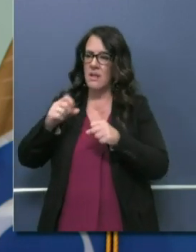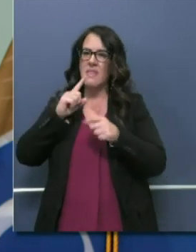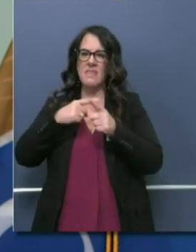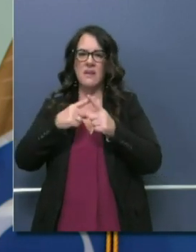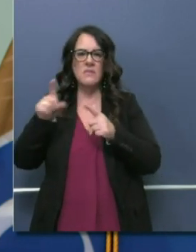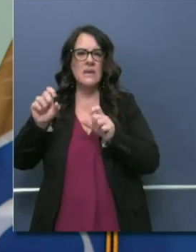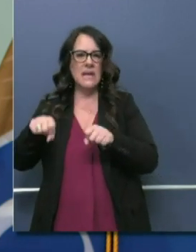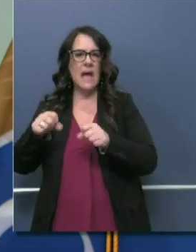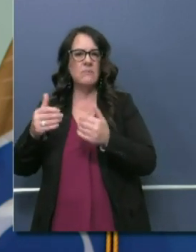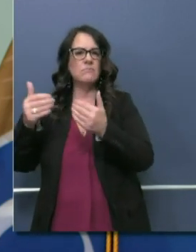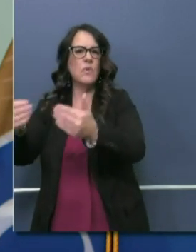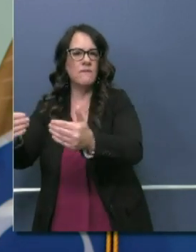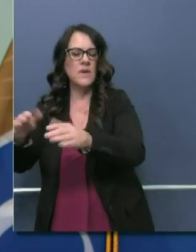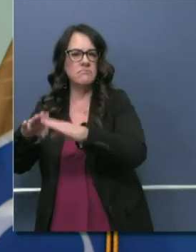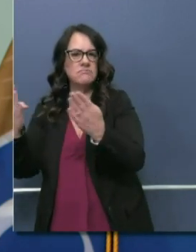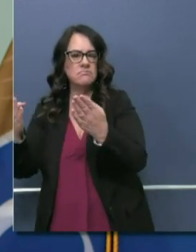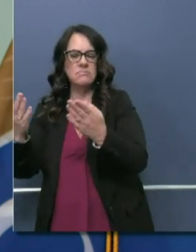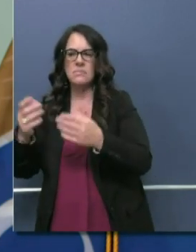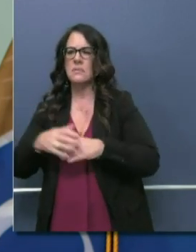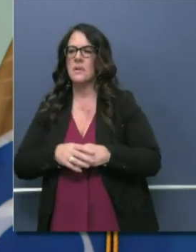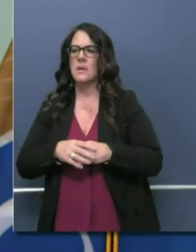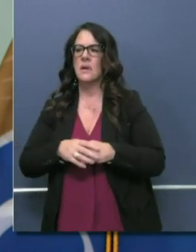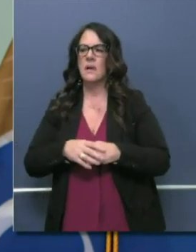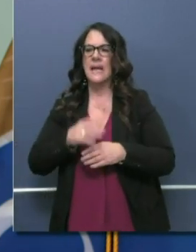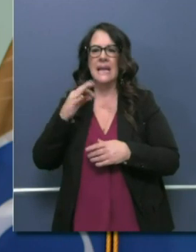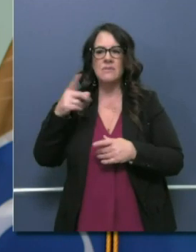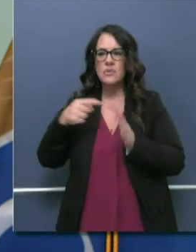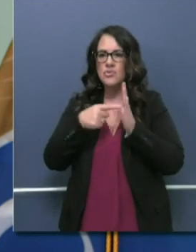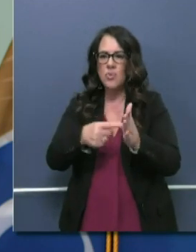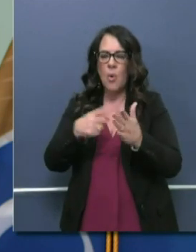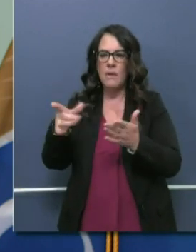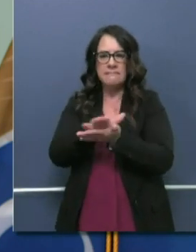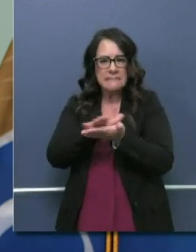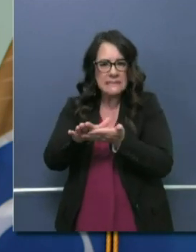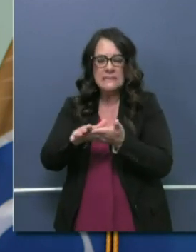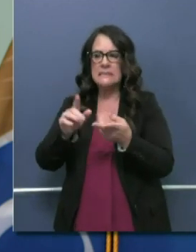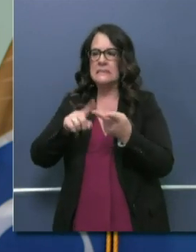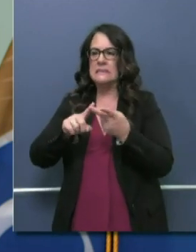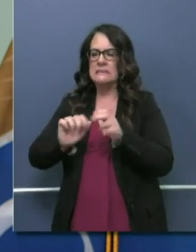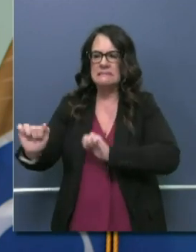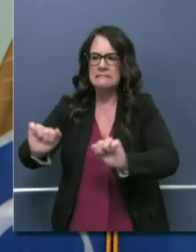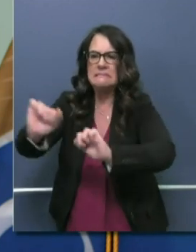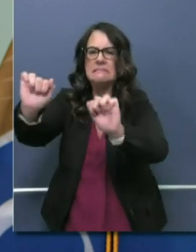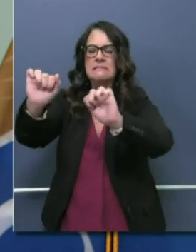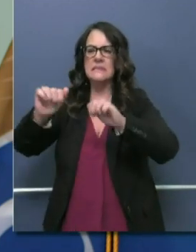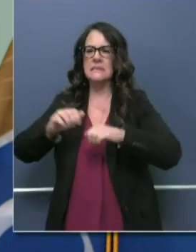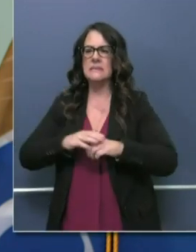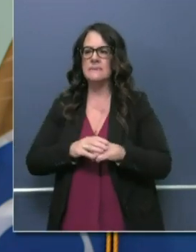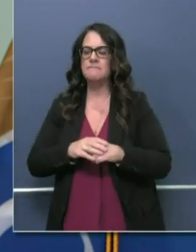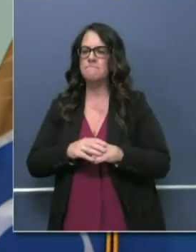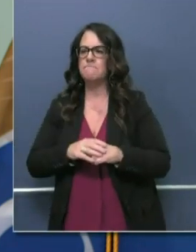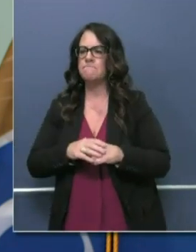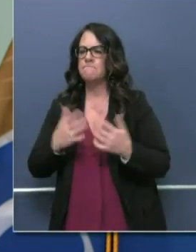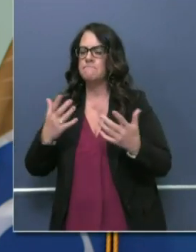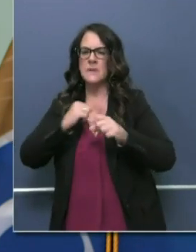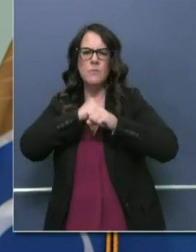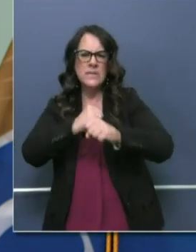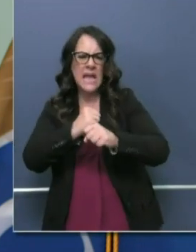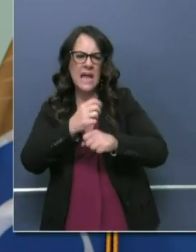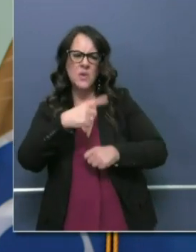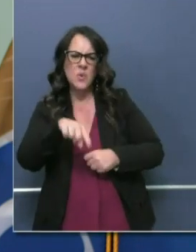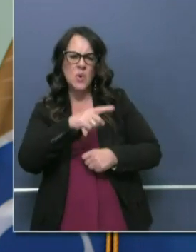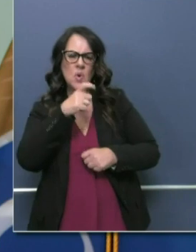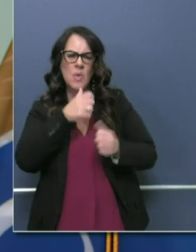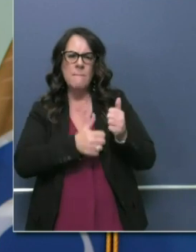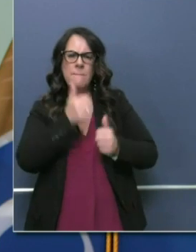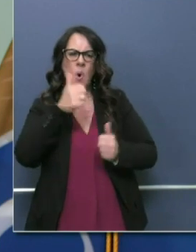their capacity on physical distancing and sanitation, and their capacity to protect the most vulnerable